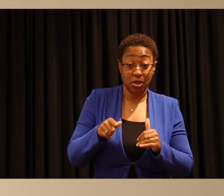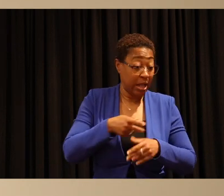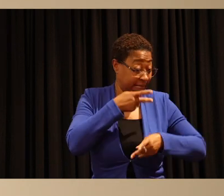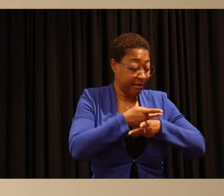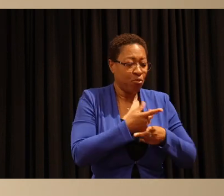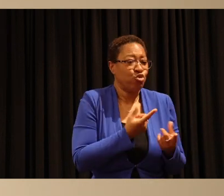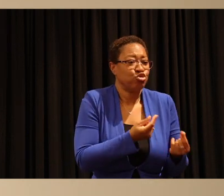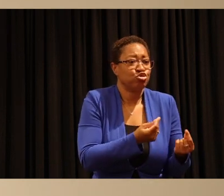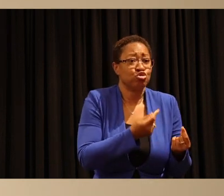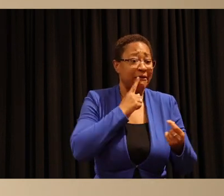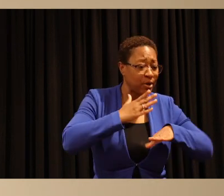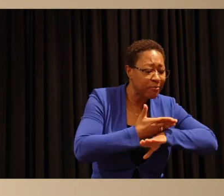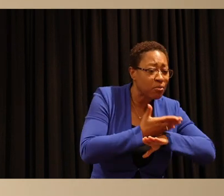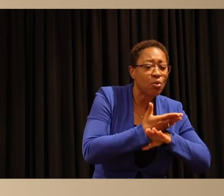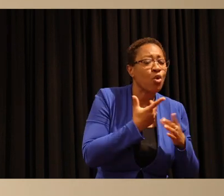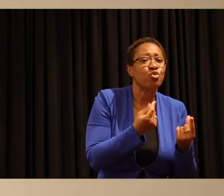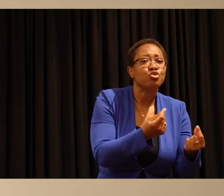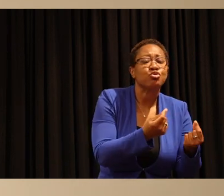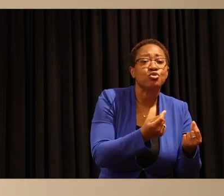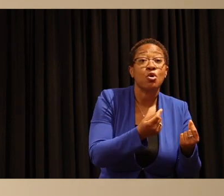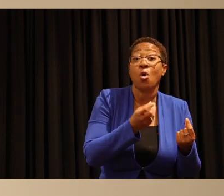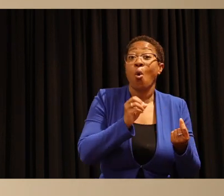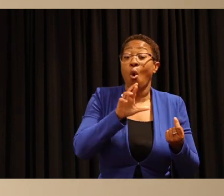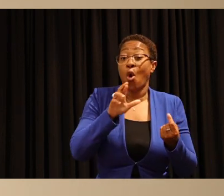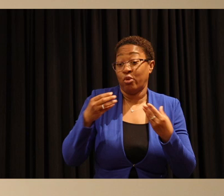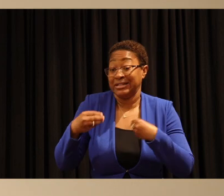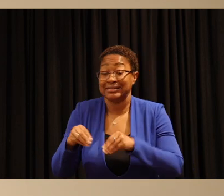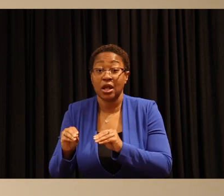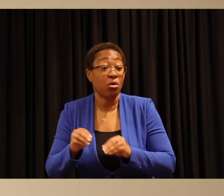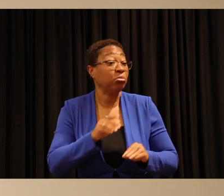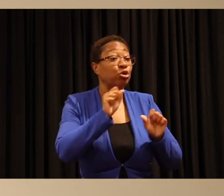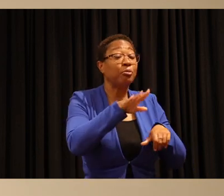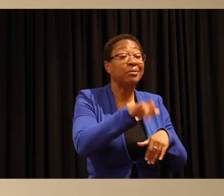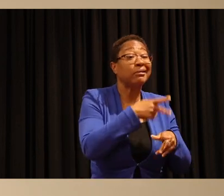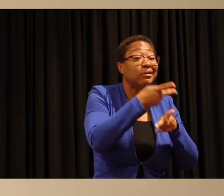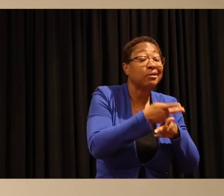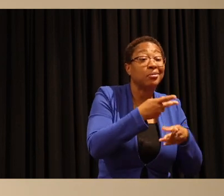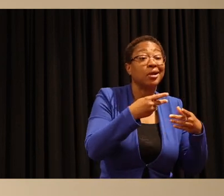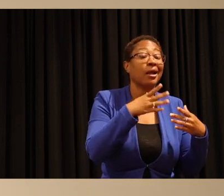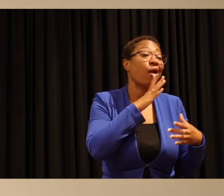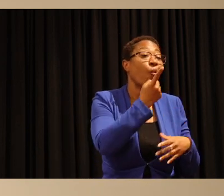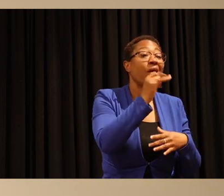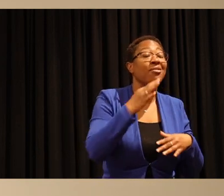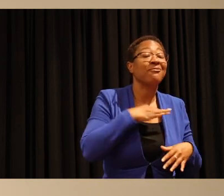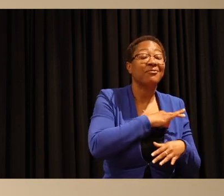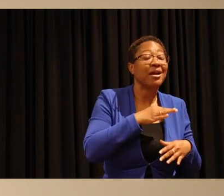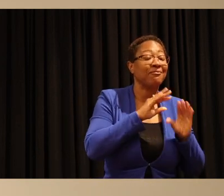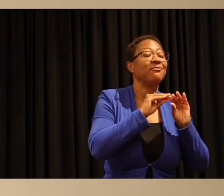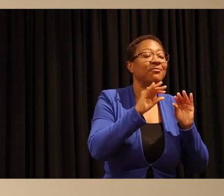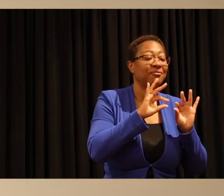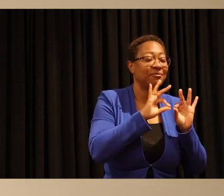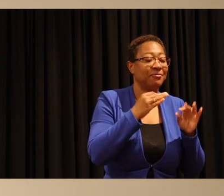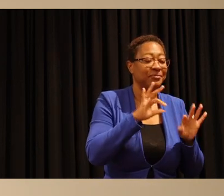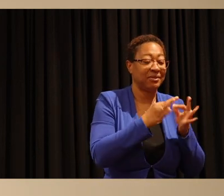it and we renovate it, and maybe one of our family members moves in there, or we rent it, or maybe we put it on the market